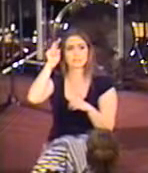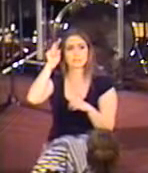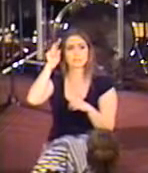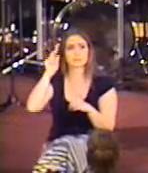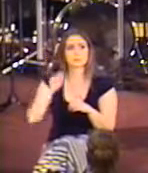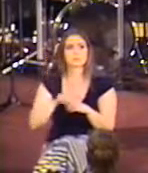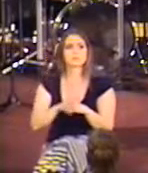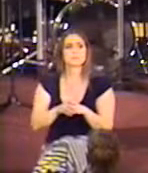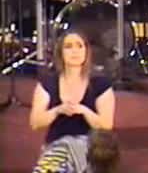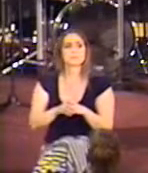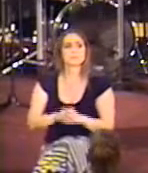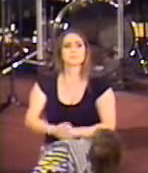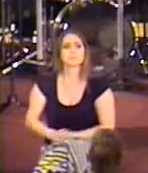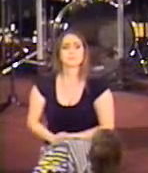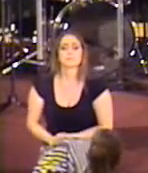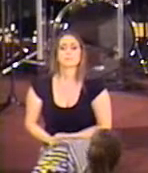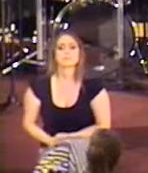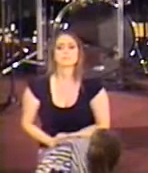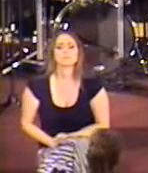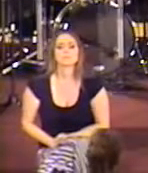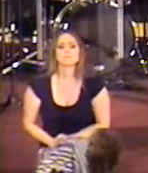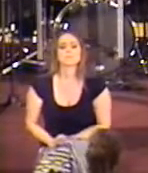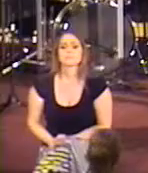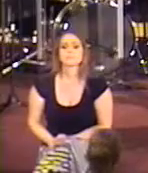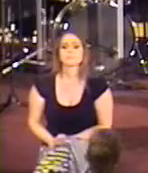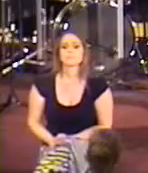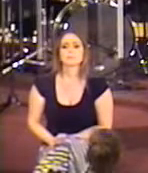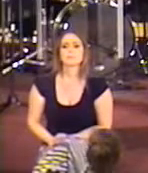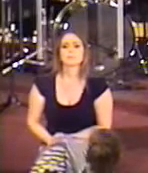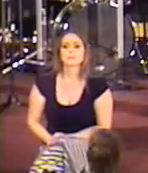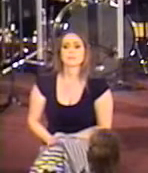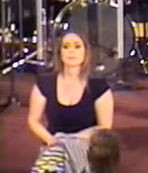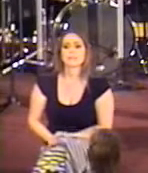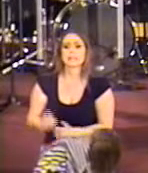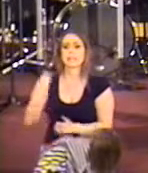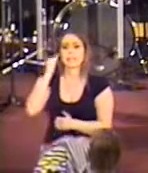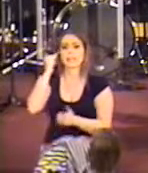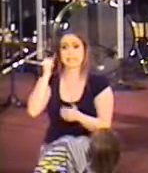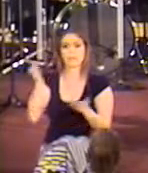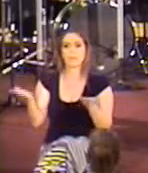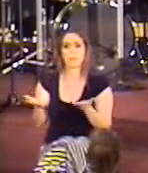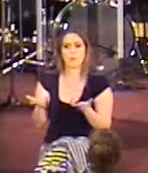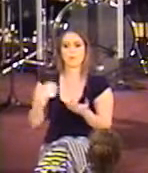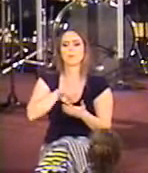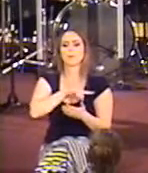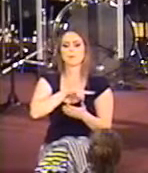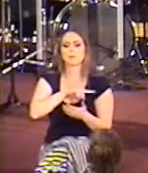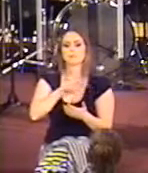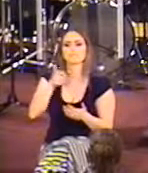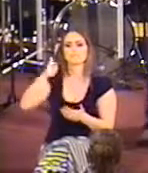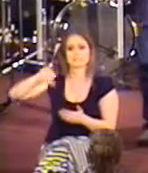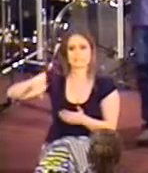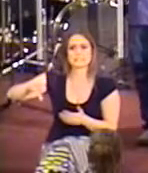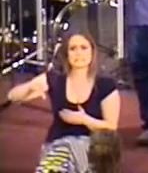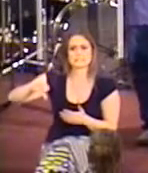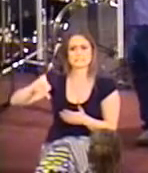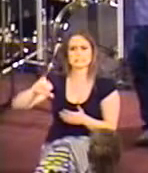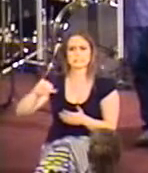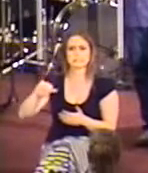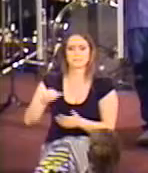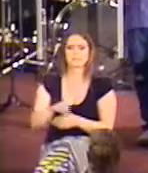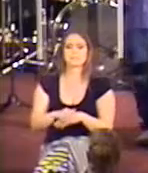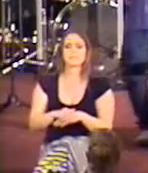He'll take off. If we make a decision, resist. So when it's right in front of you,